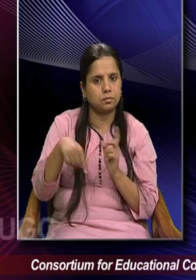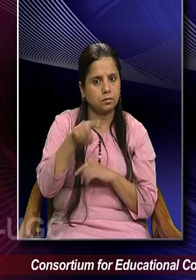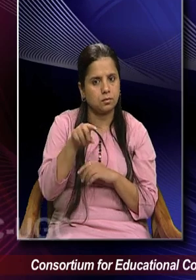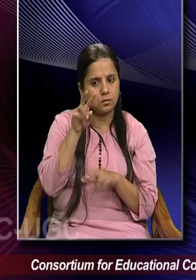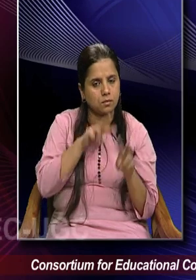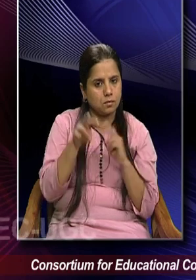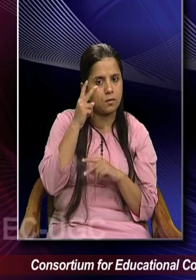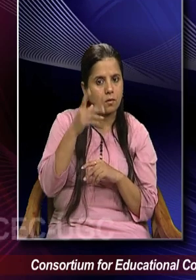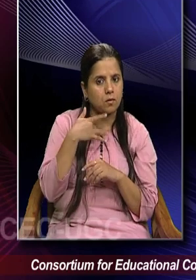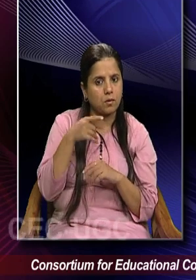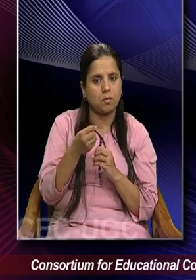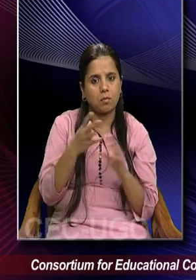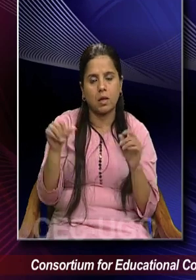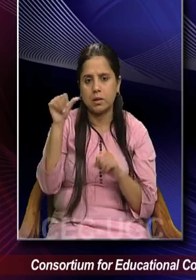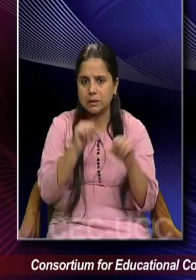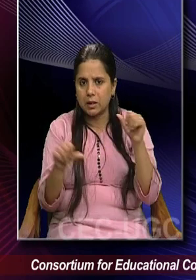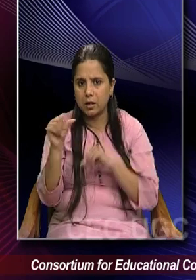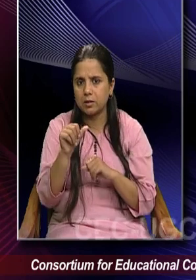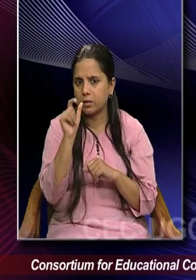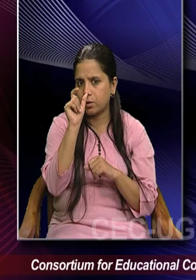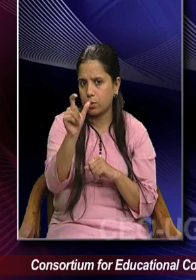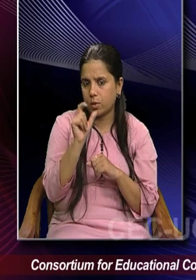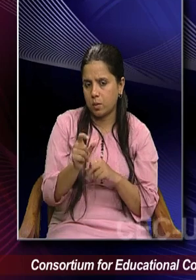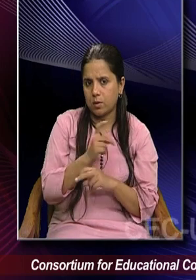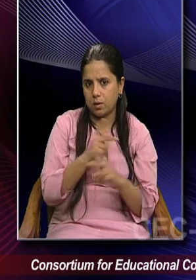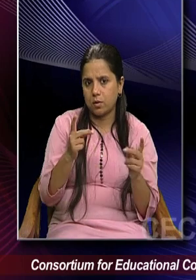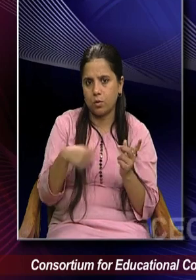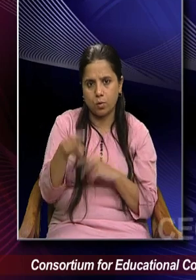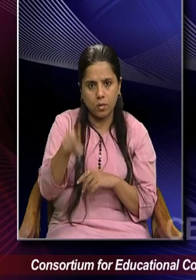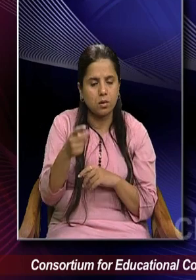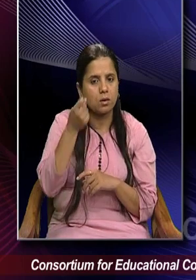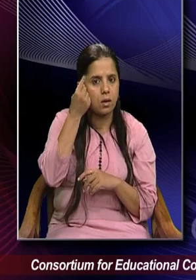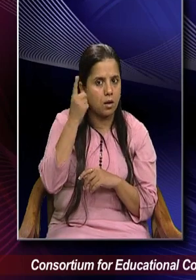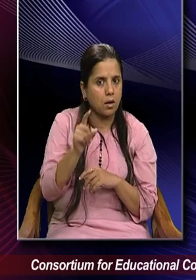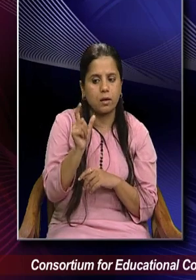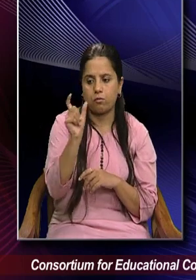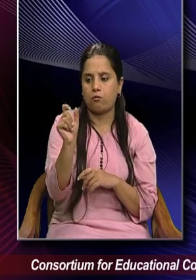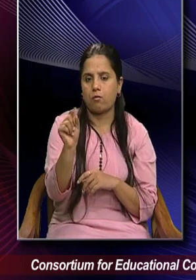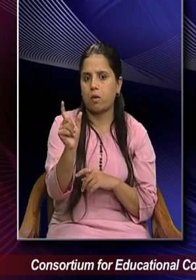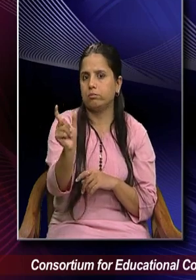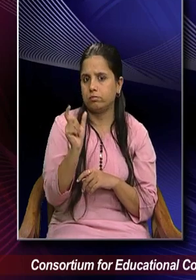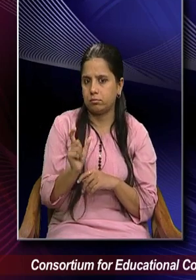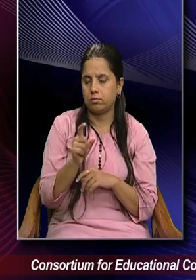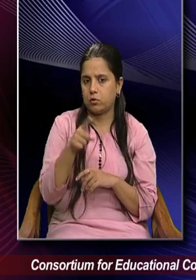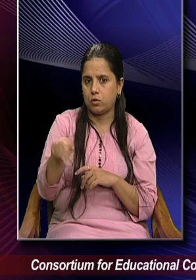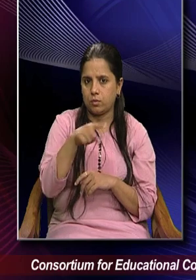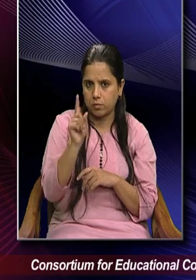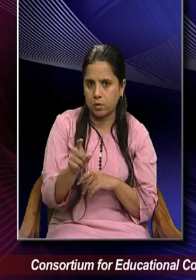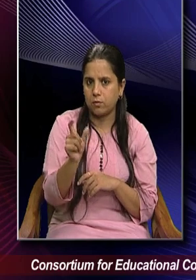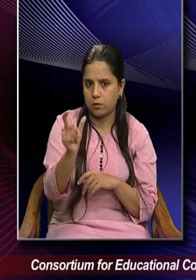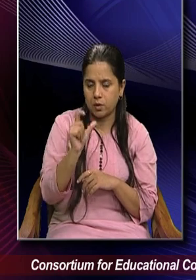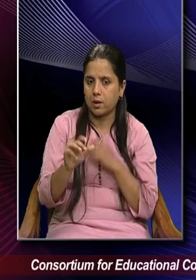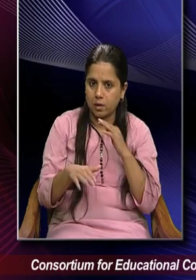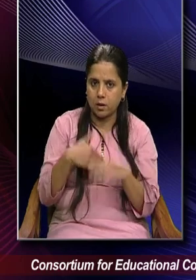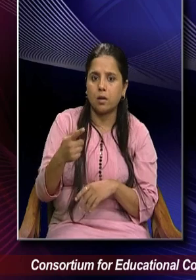consider lot of scientific and technical terminology. You have to understand the terms first. First, you have to understand, then